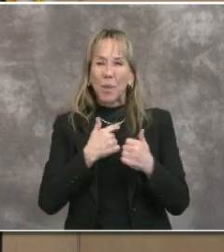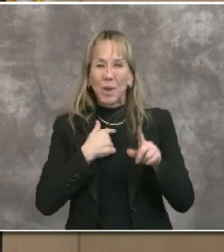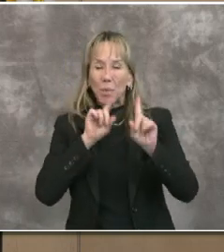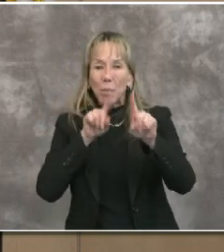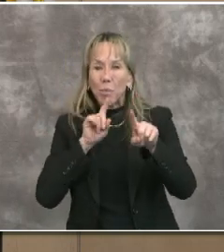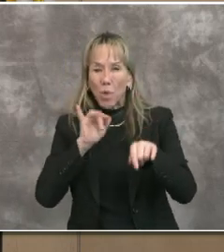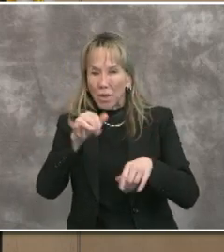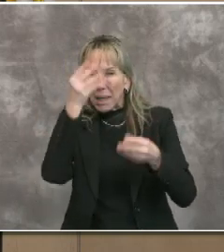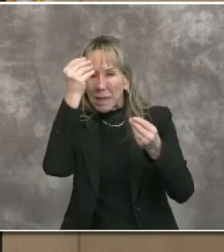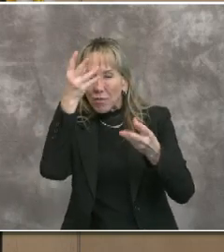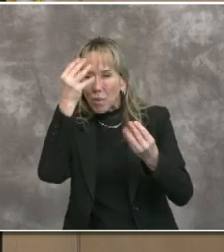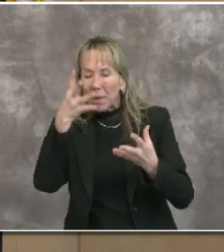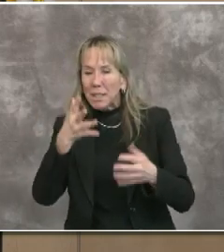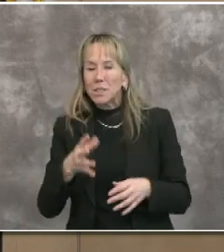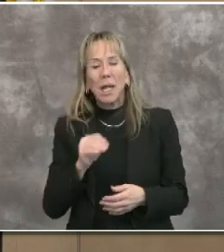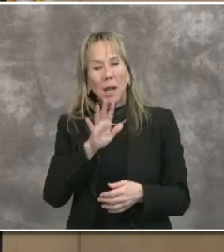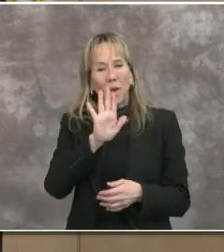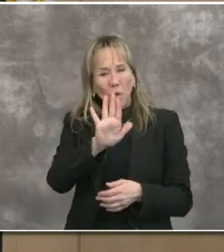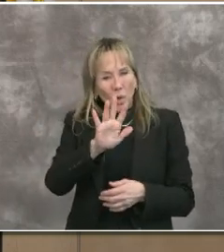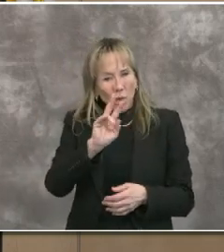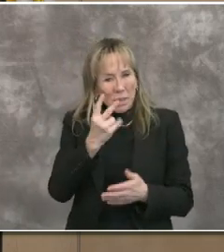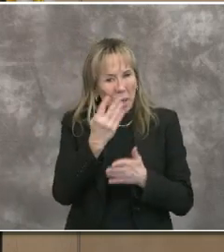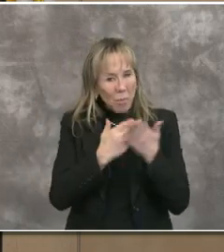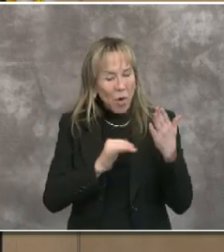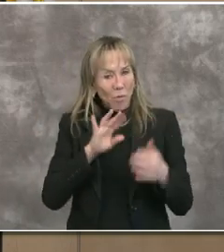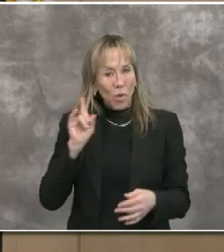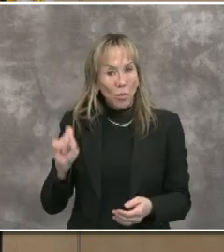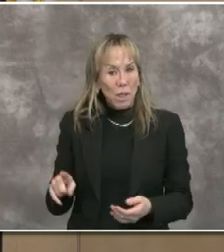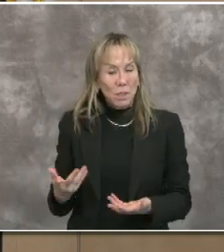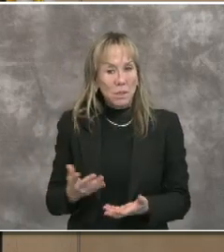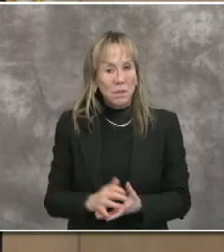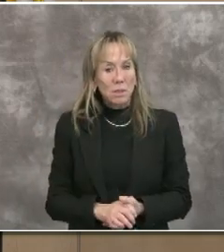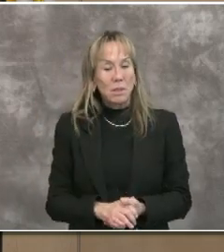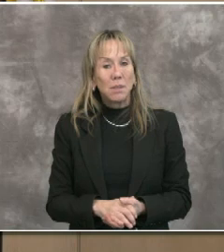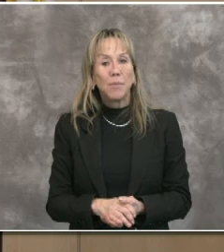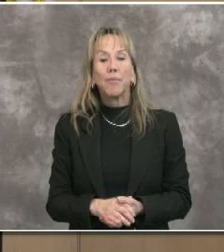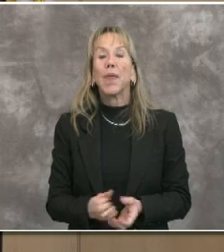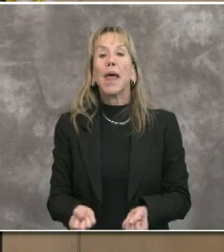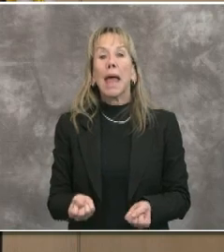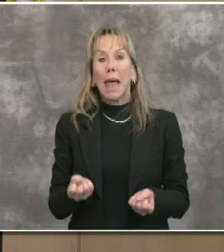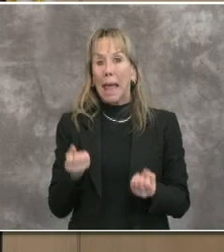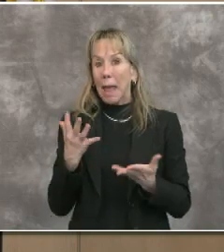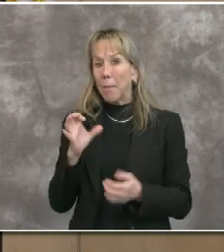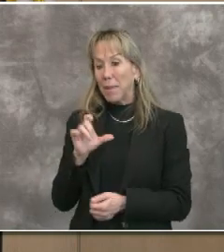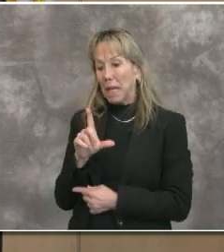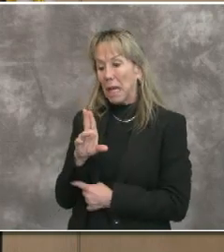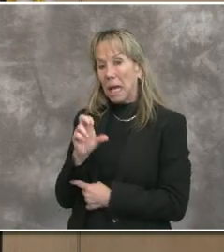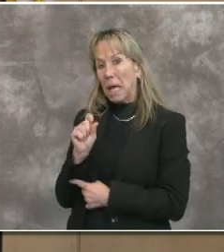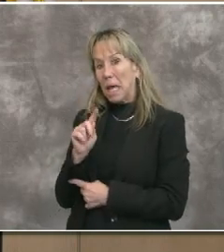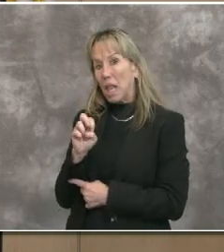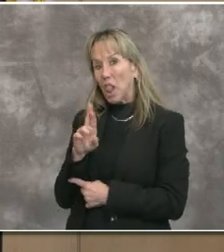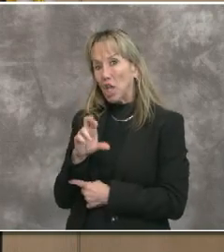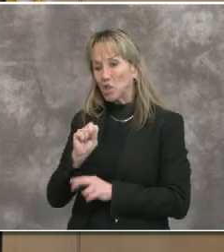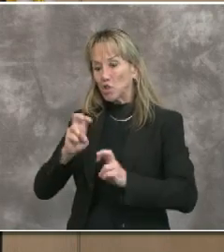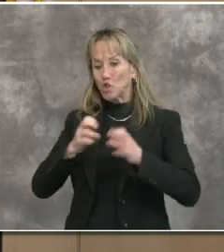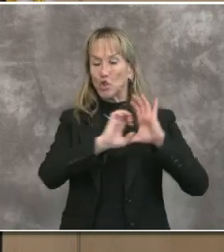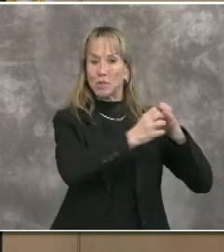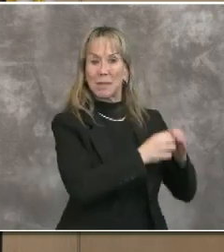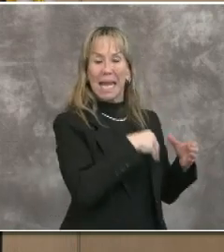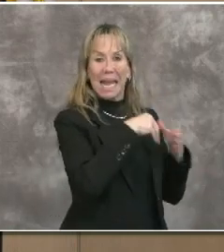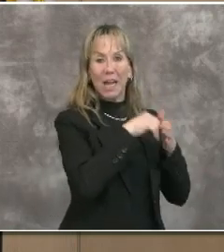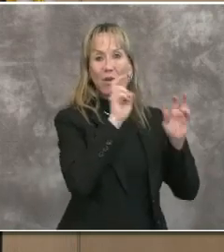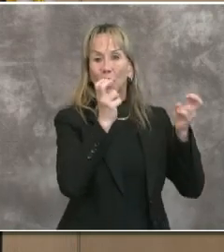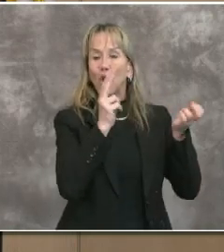the data. And what was the second part of the question? How many clusters have you counted in nursing homes? Again, that's